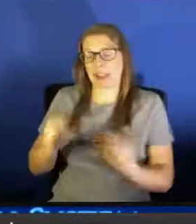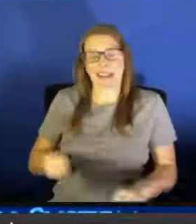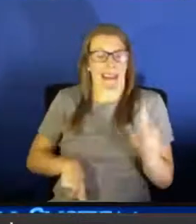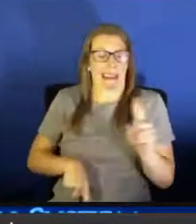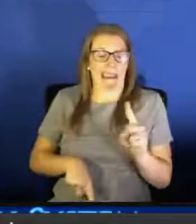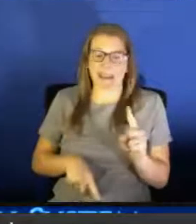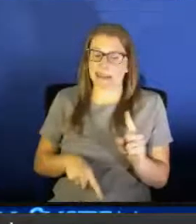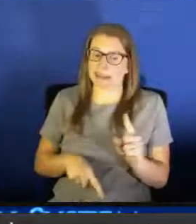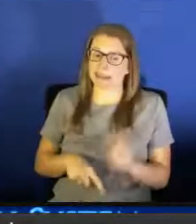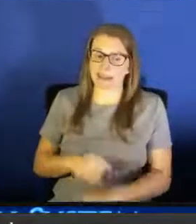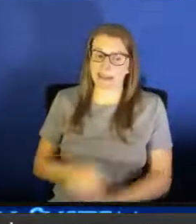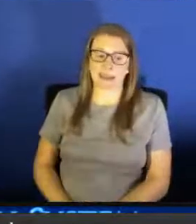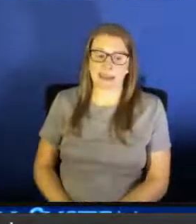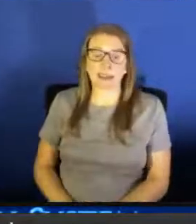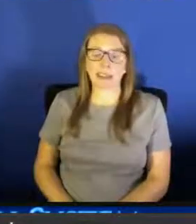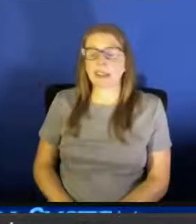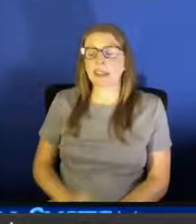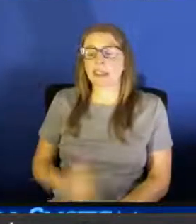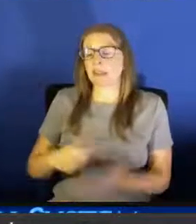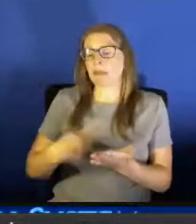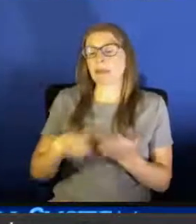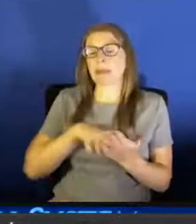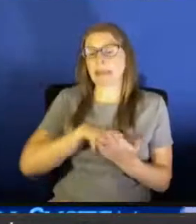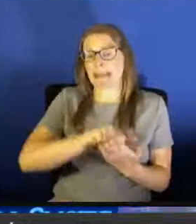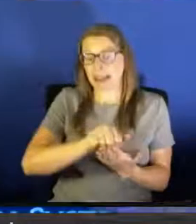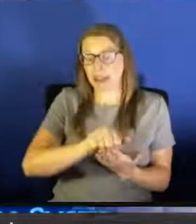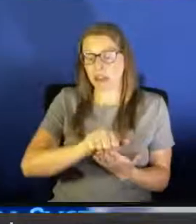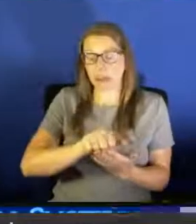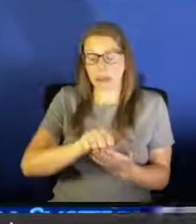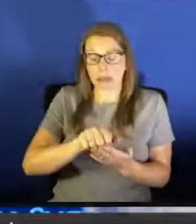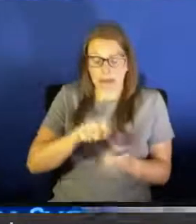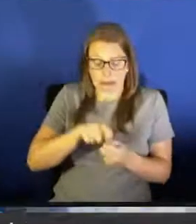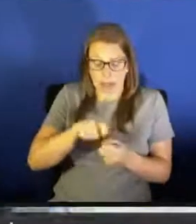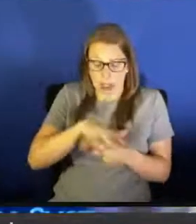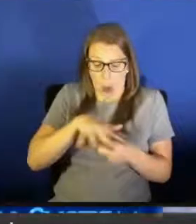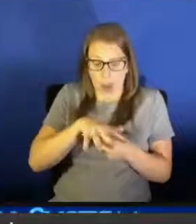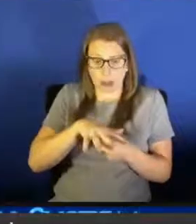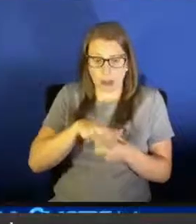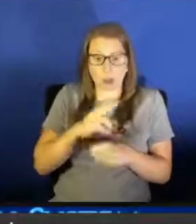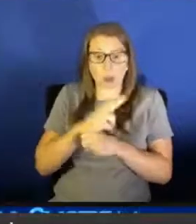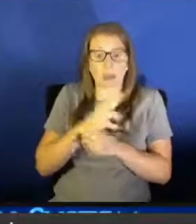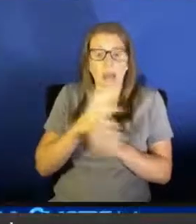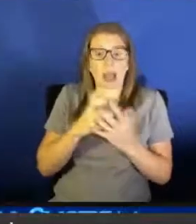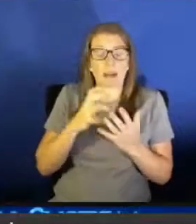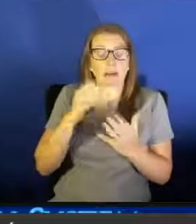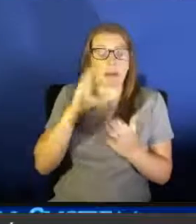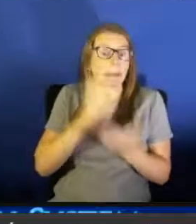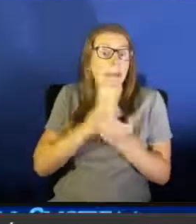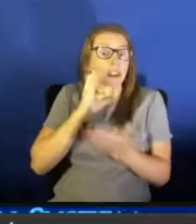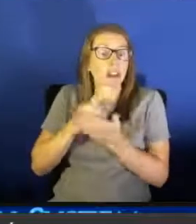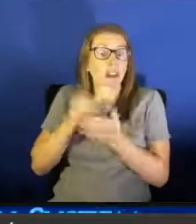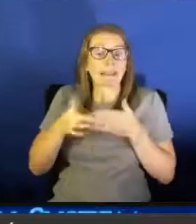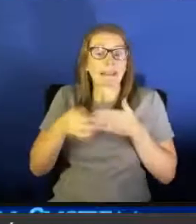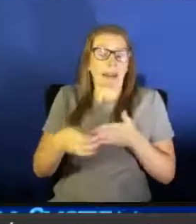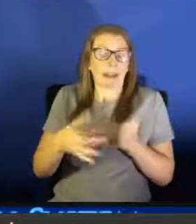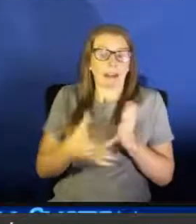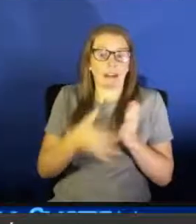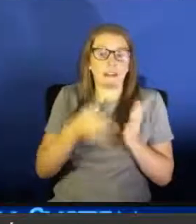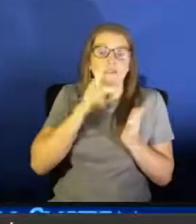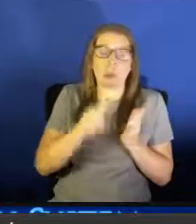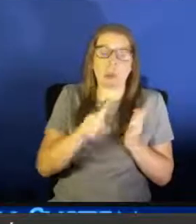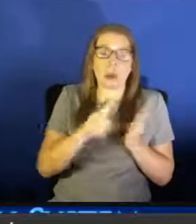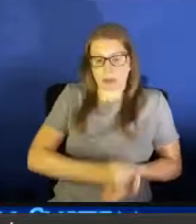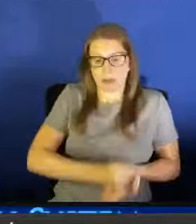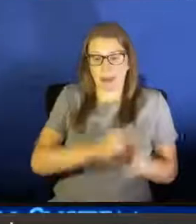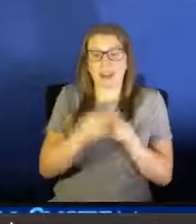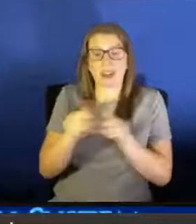the cancer is in a situation or in a location, and we use a lot of image-guided techniques, both in radiation, both in surgery, to preserve normal